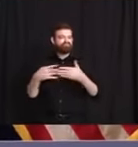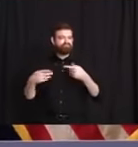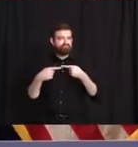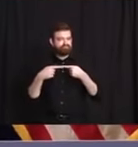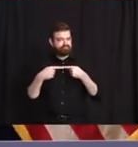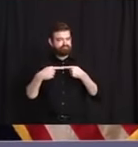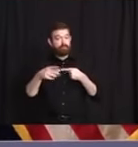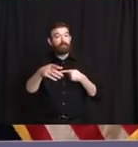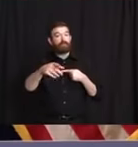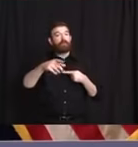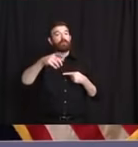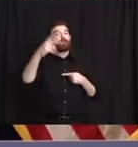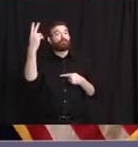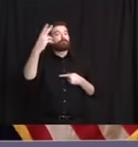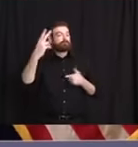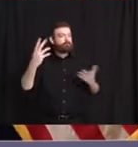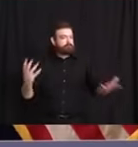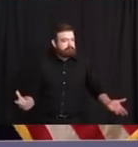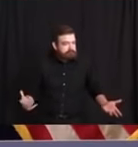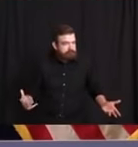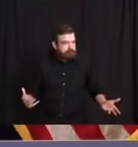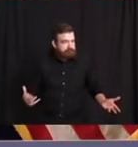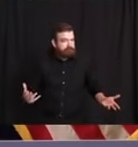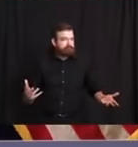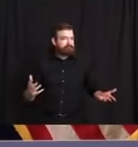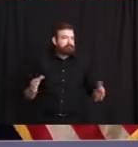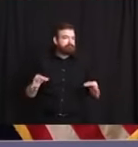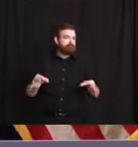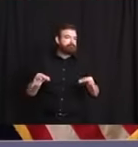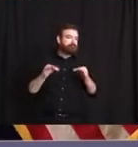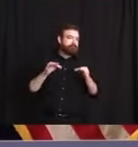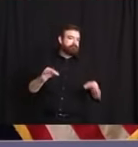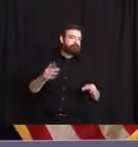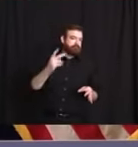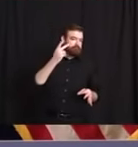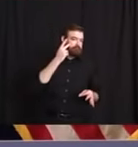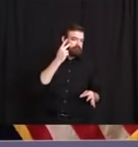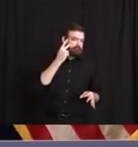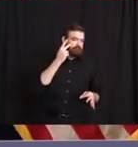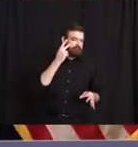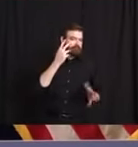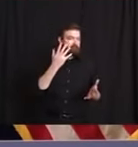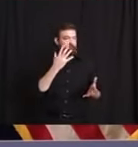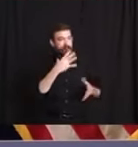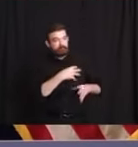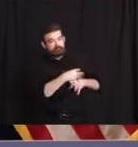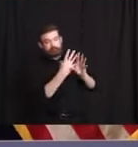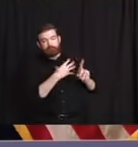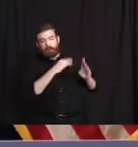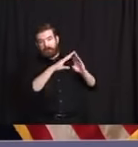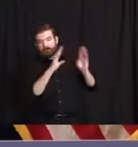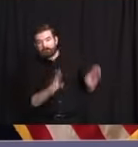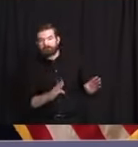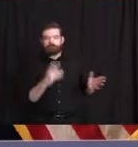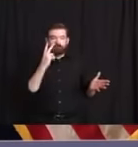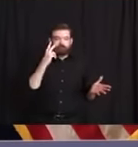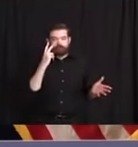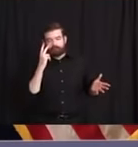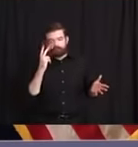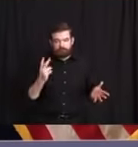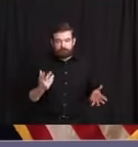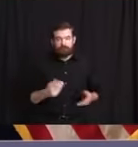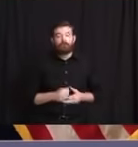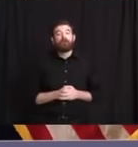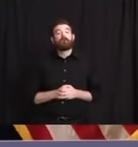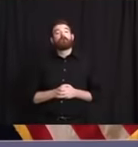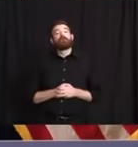potential about 50% of the time. White House VTCs as well, but we'll come to you if there's any change. Otherwise, it's